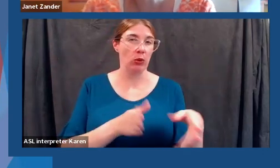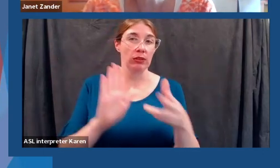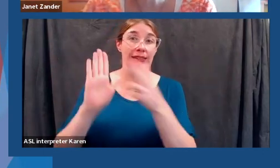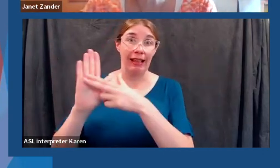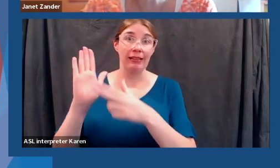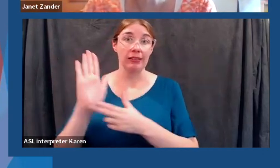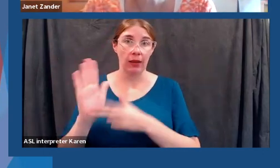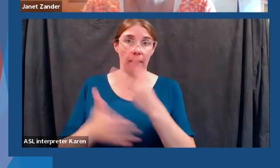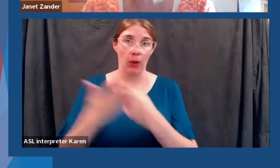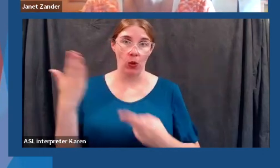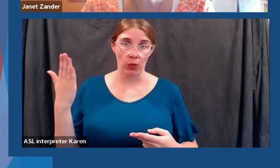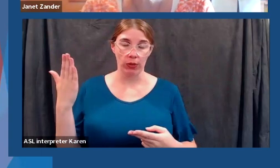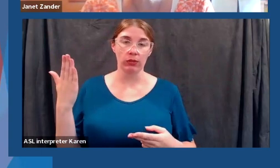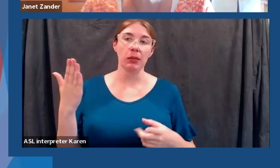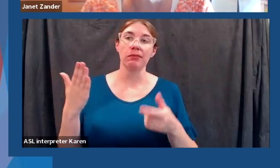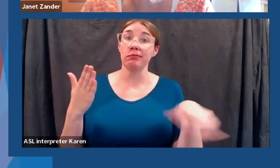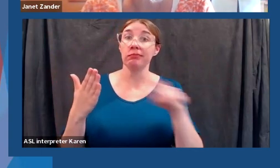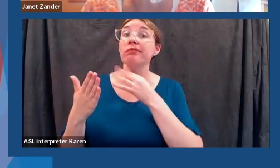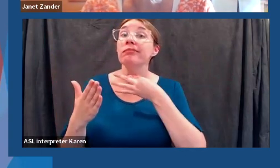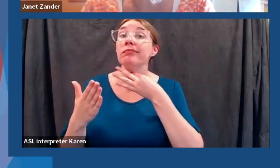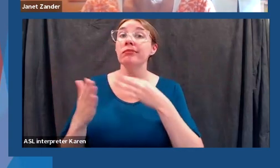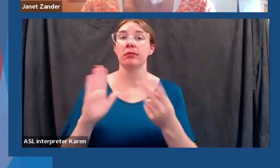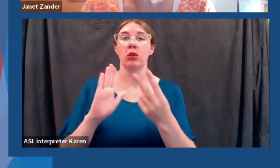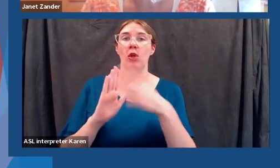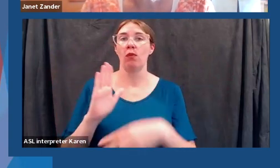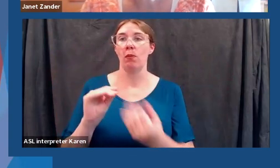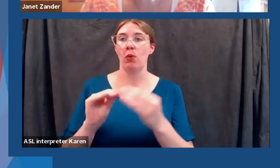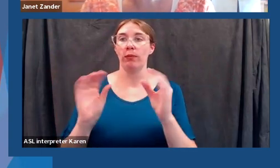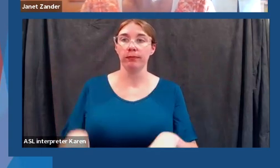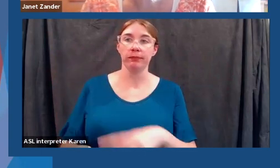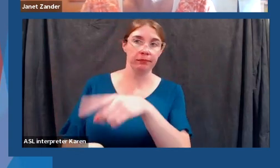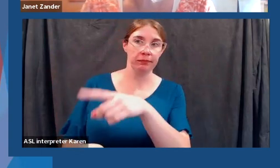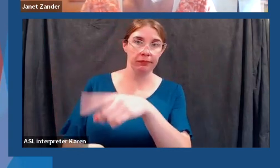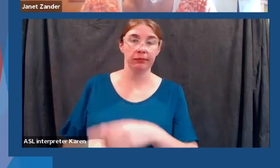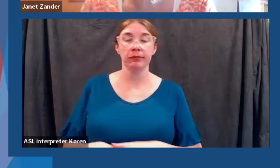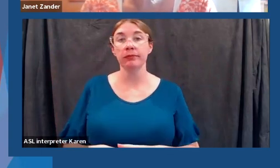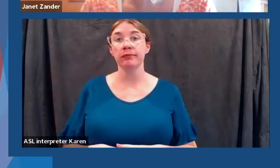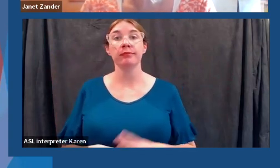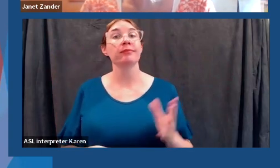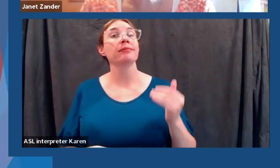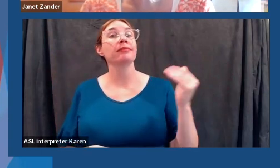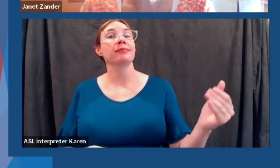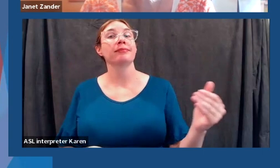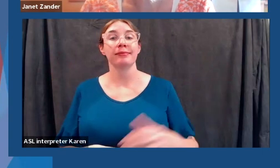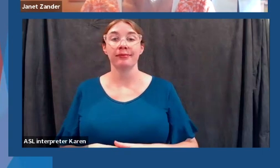viewed at a later date if people would so choose. Next slide, please.